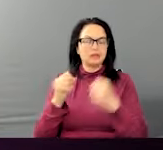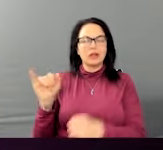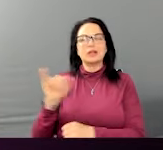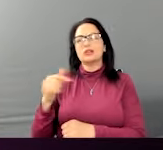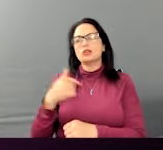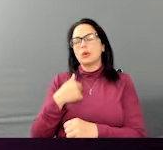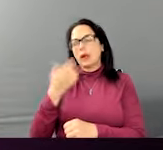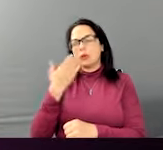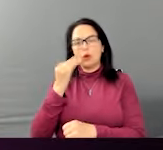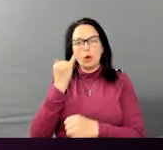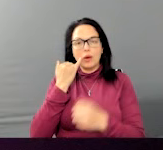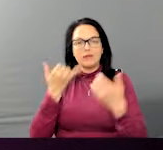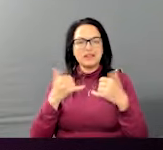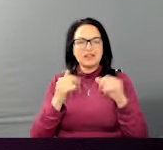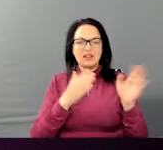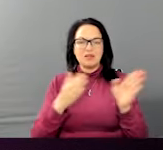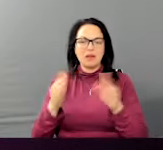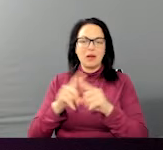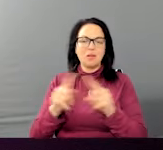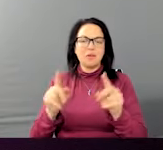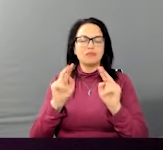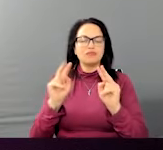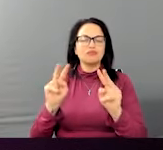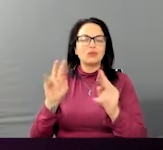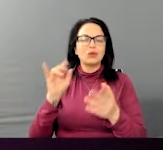but yeah, look forward to that maybe.